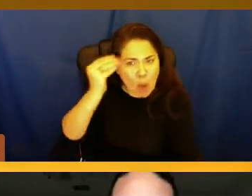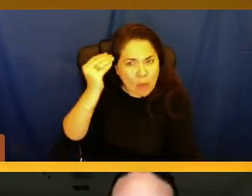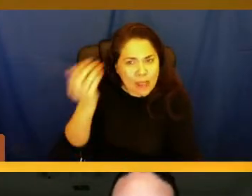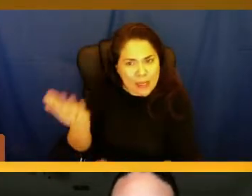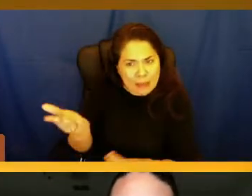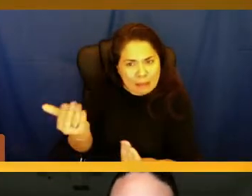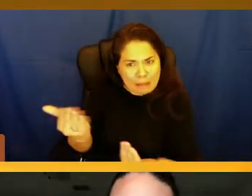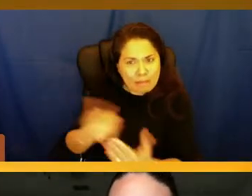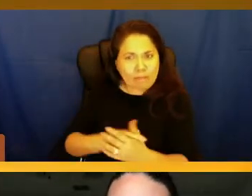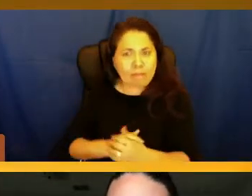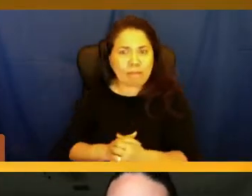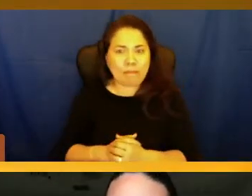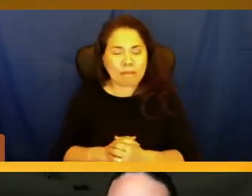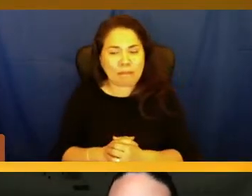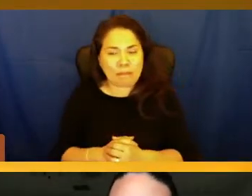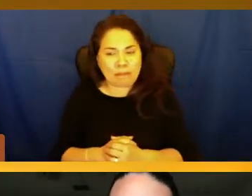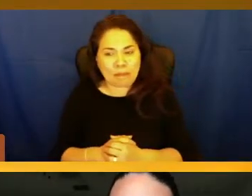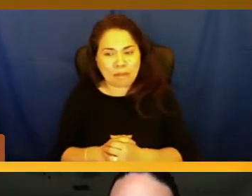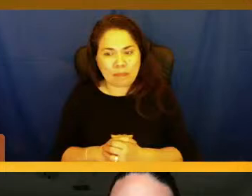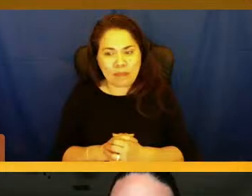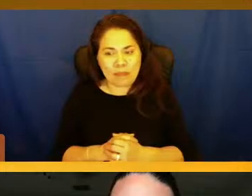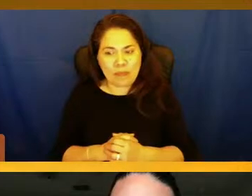this.